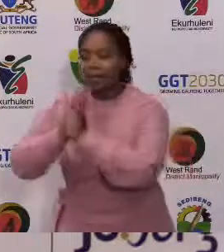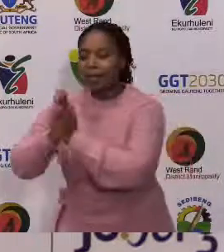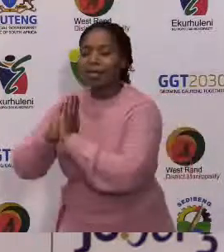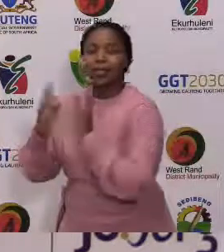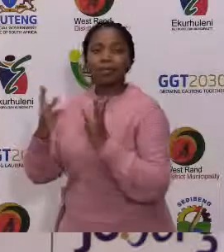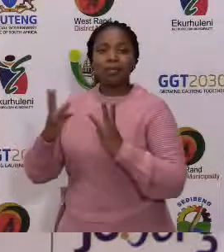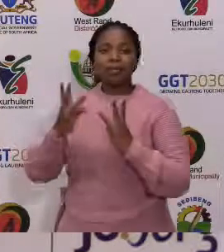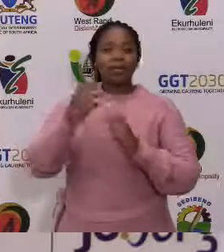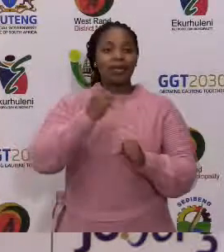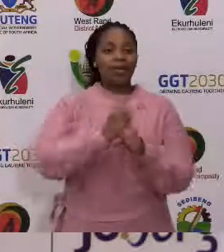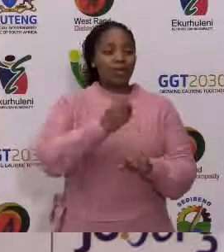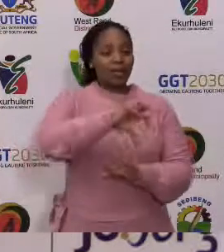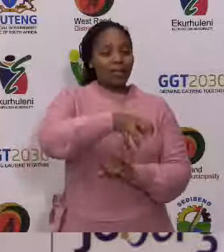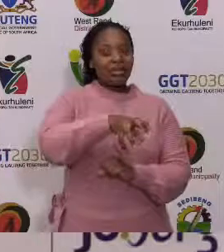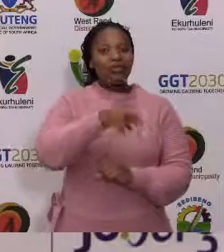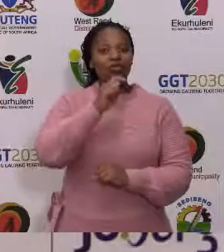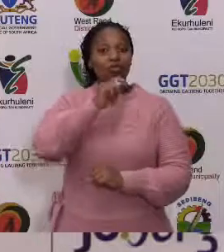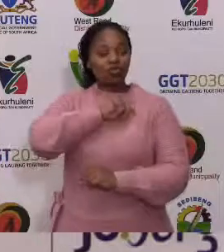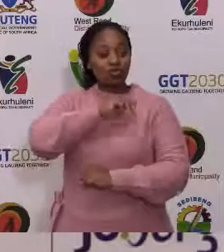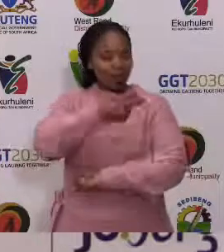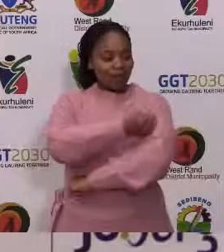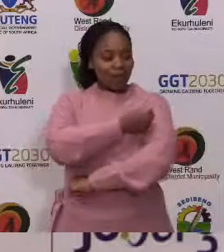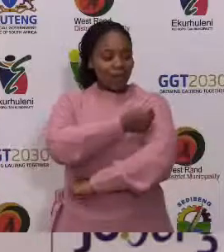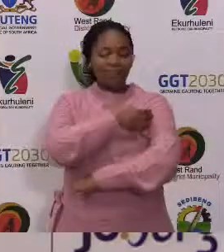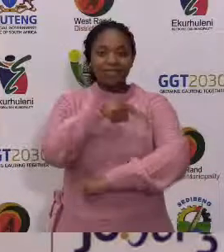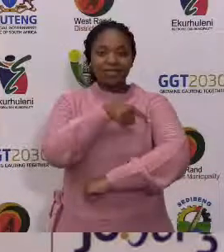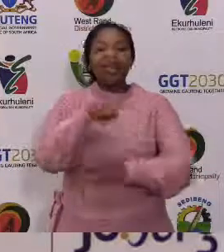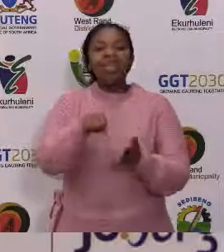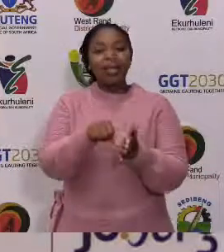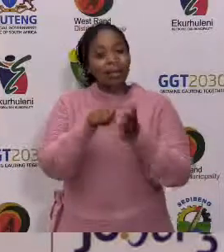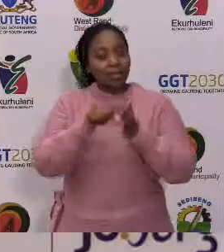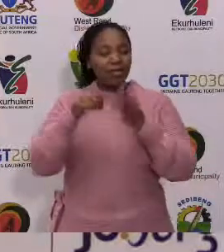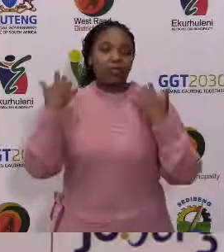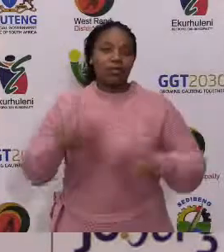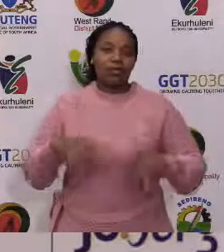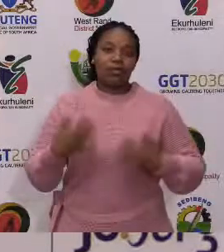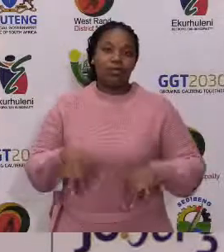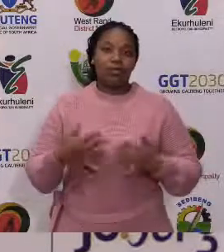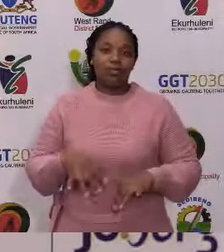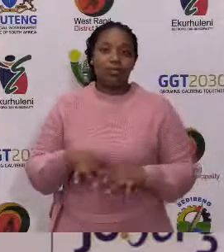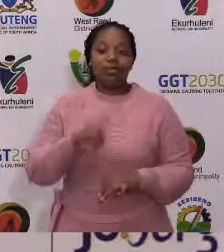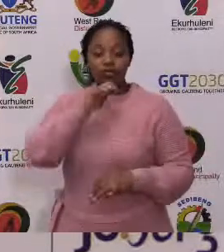that vaccination is extremely important. I want to appeal